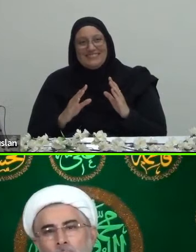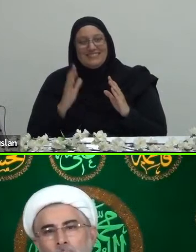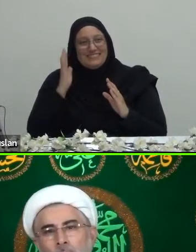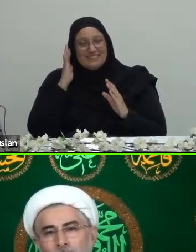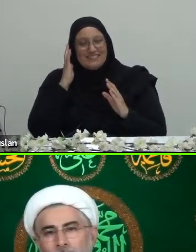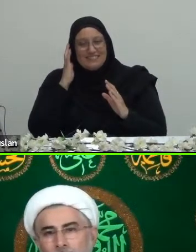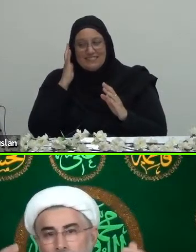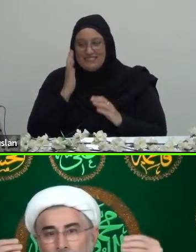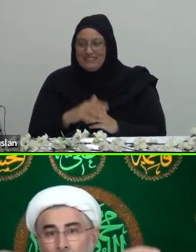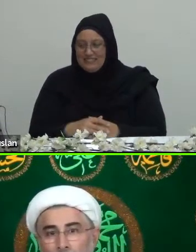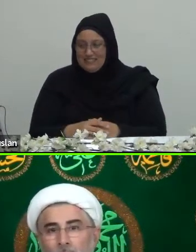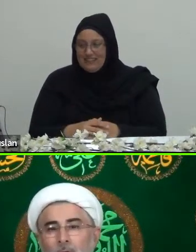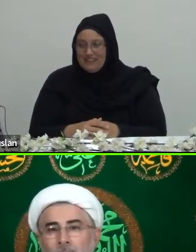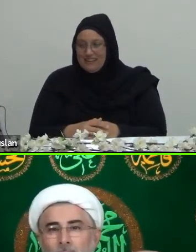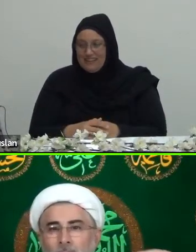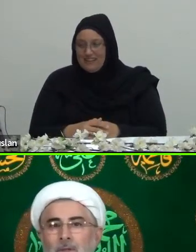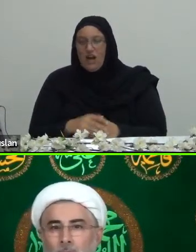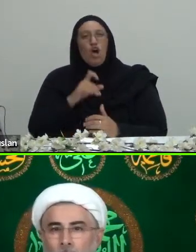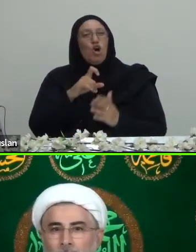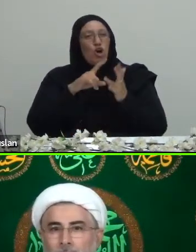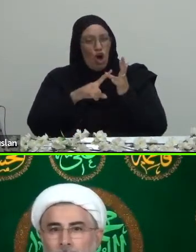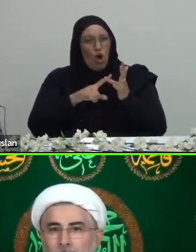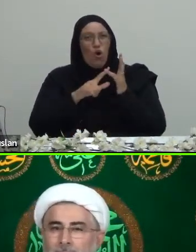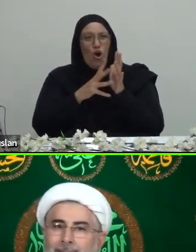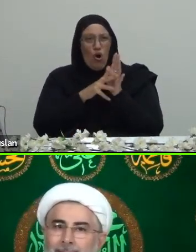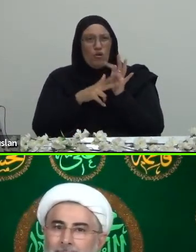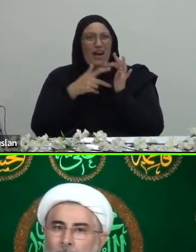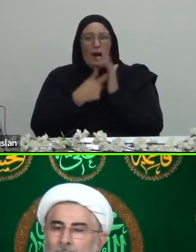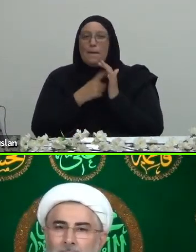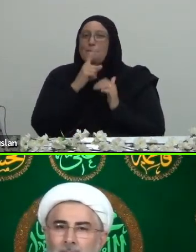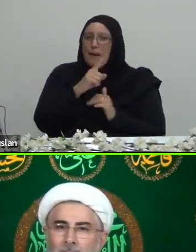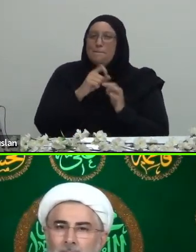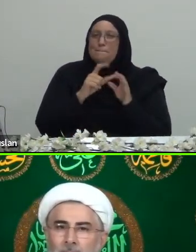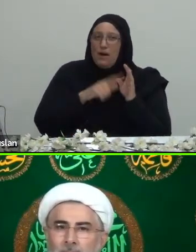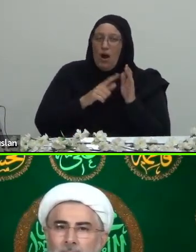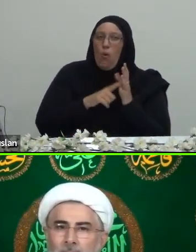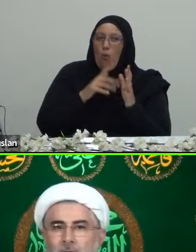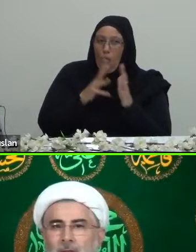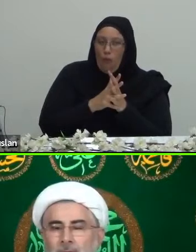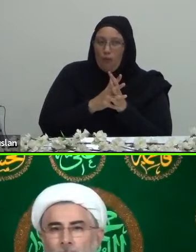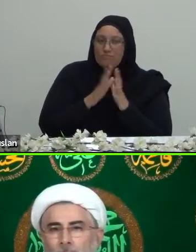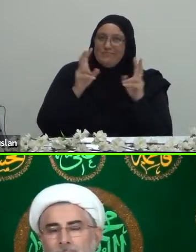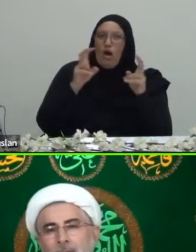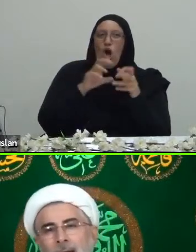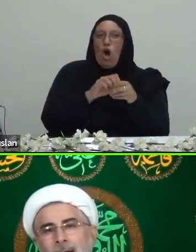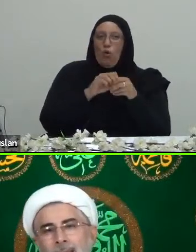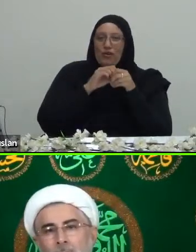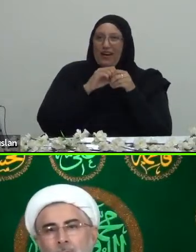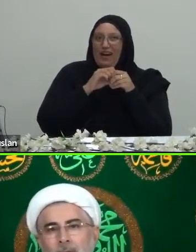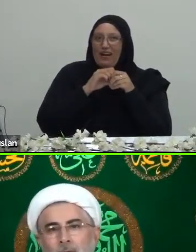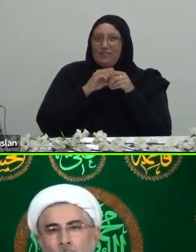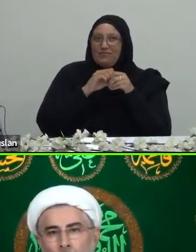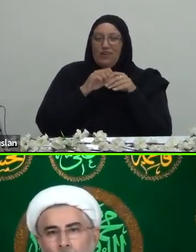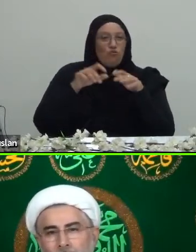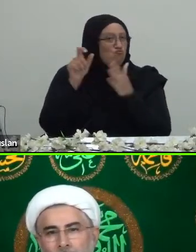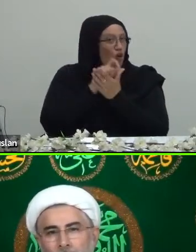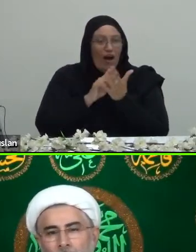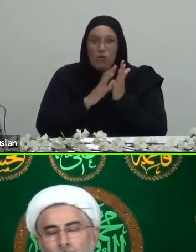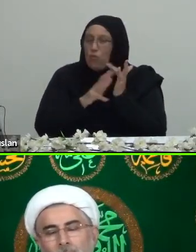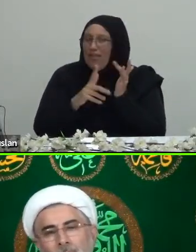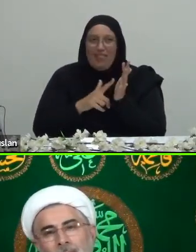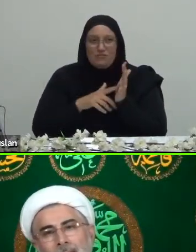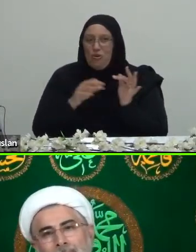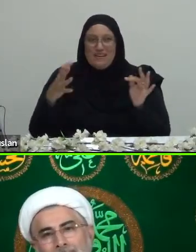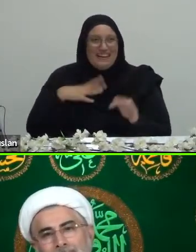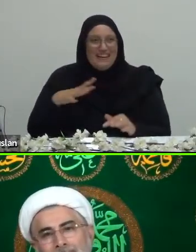my co-owners. By law, they will be the owners, not that as a will. Nothing, we haven't started the will yet. They will be the co-owners of